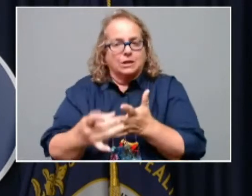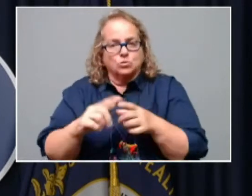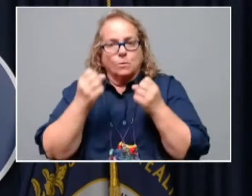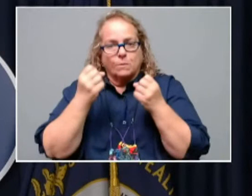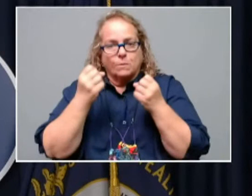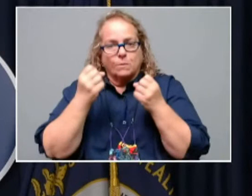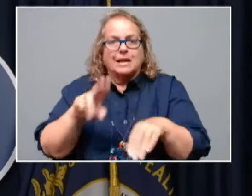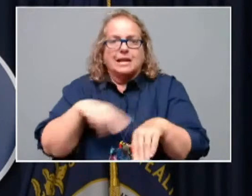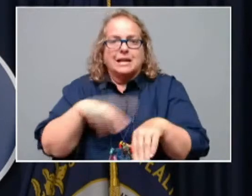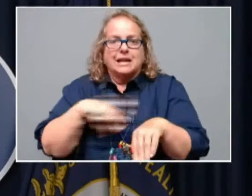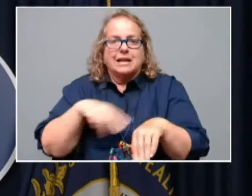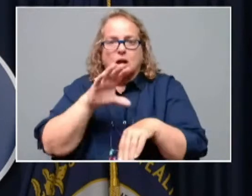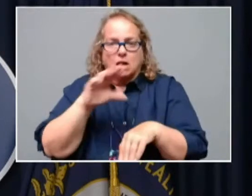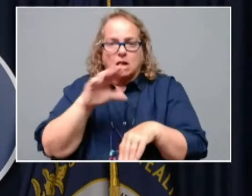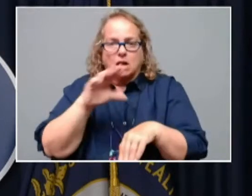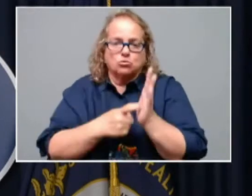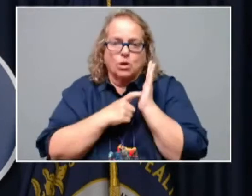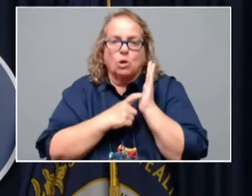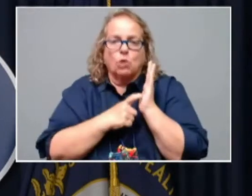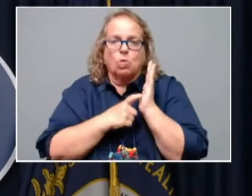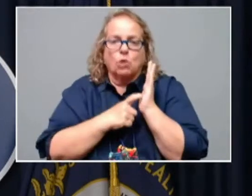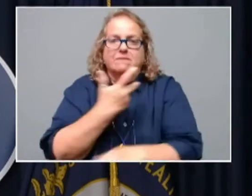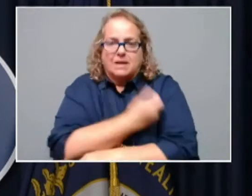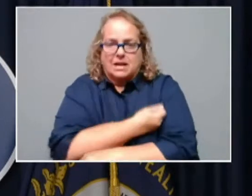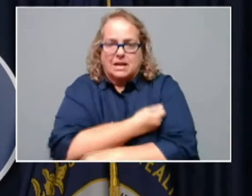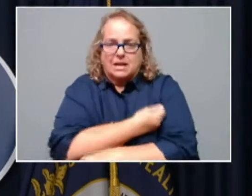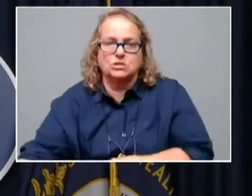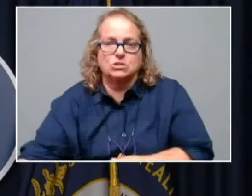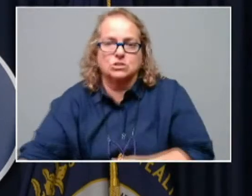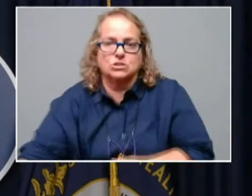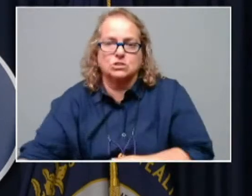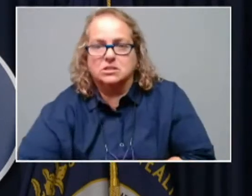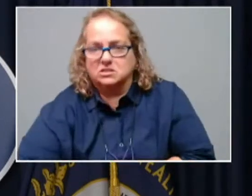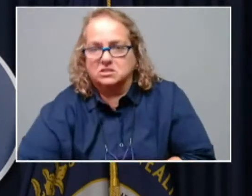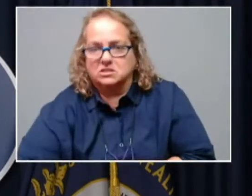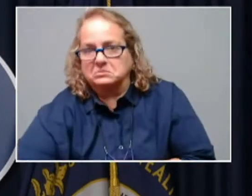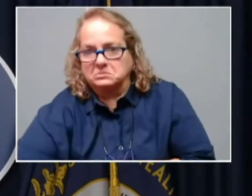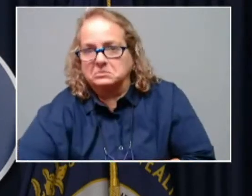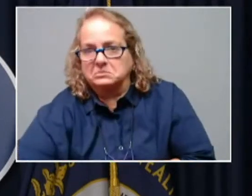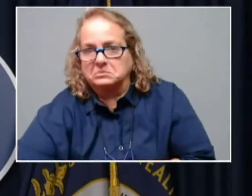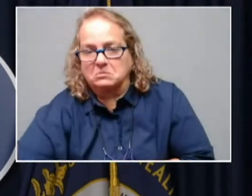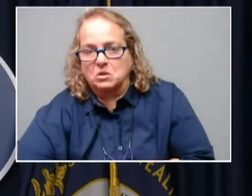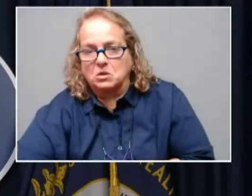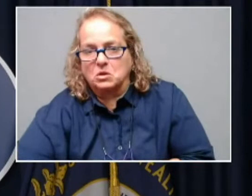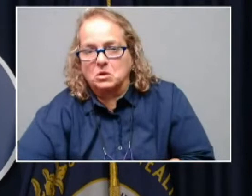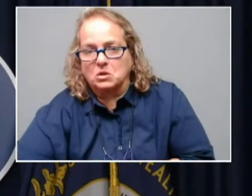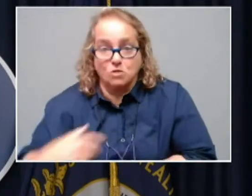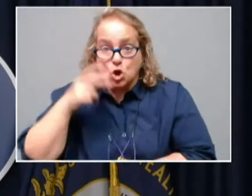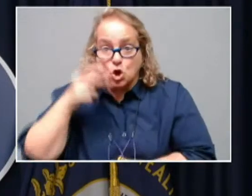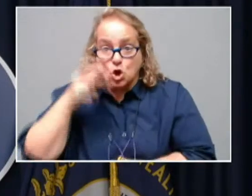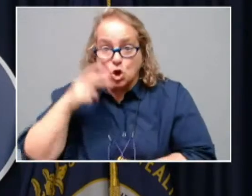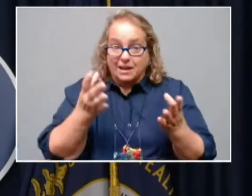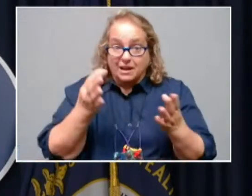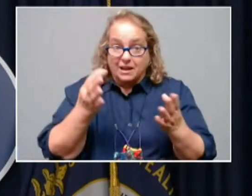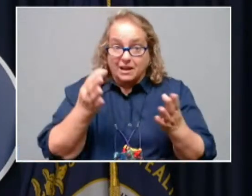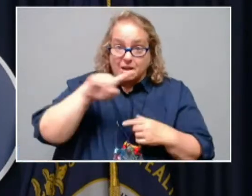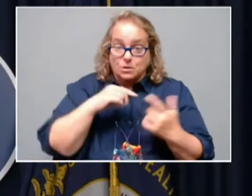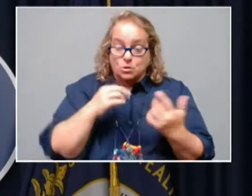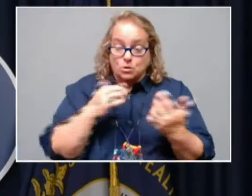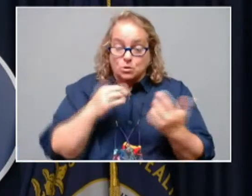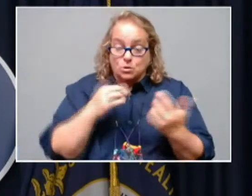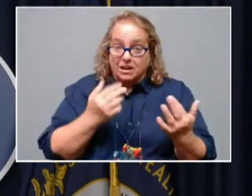companies mandating vaccinations. I mean, we've heard dozens of them that were just waiting for